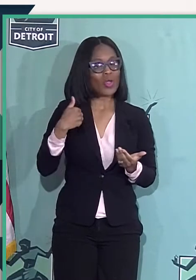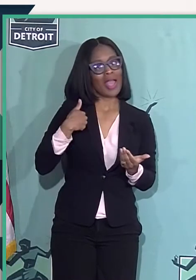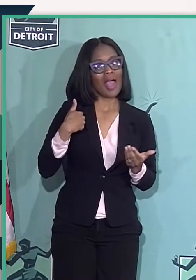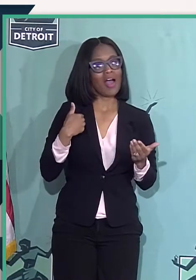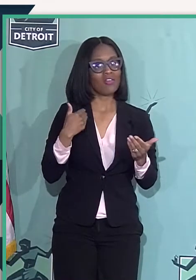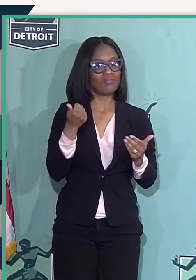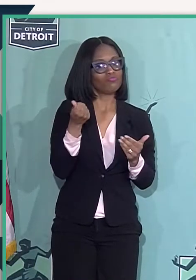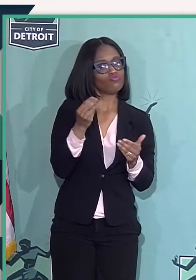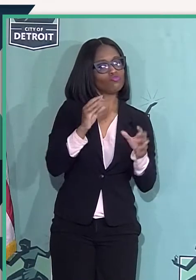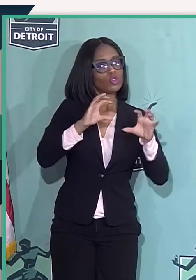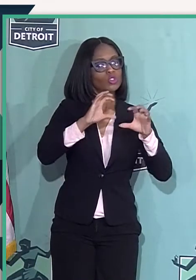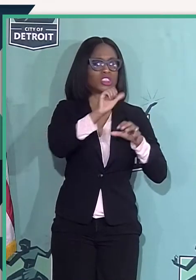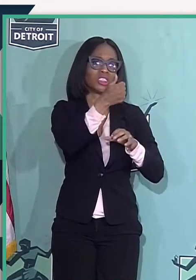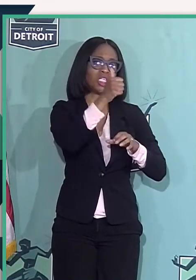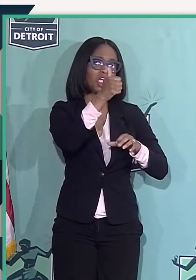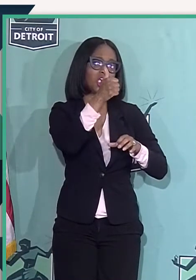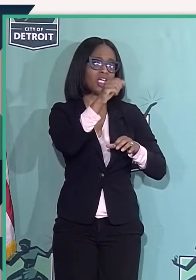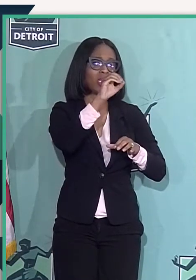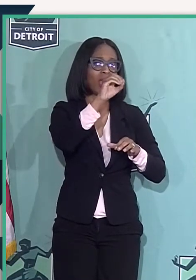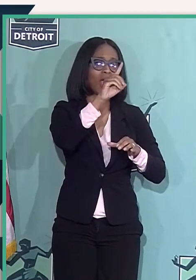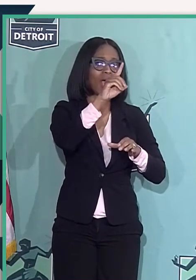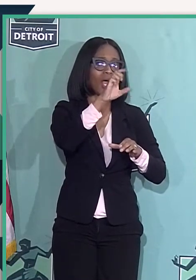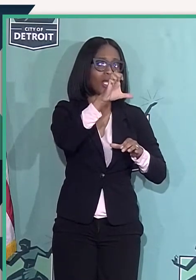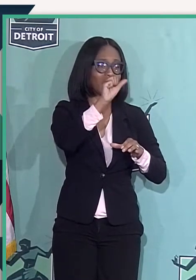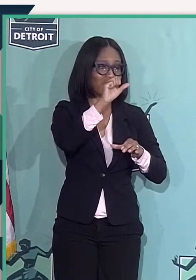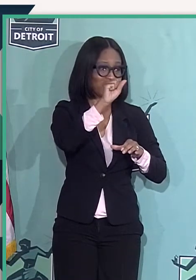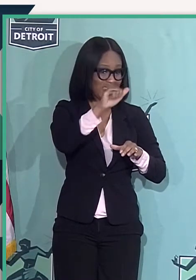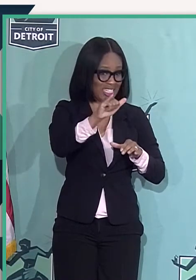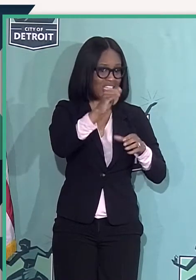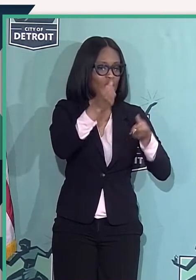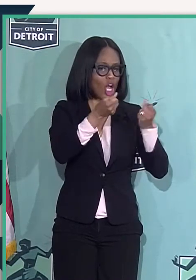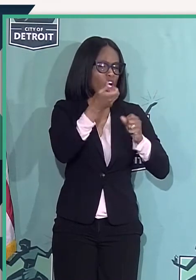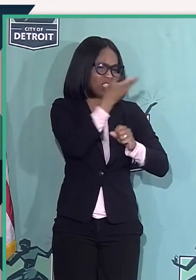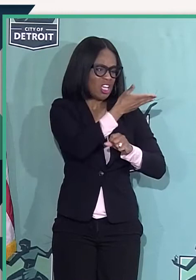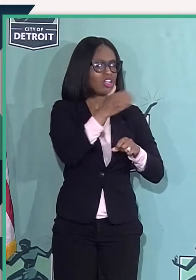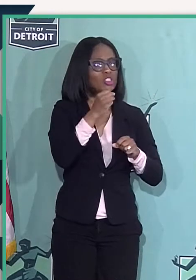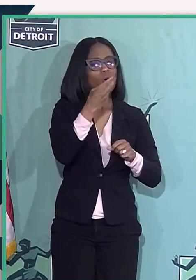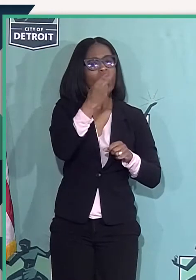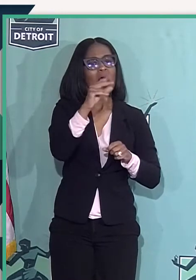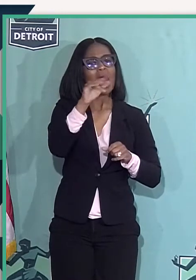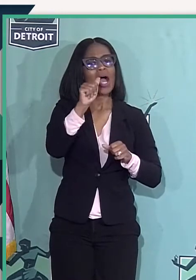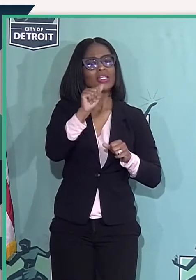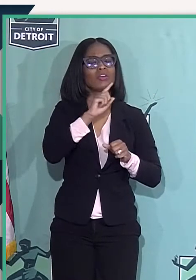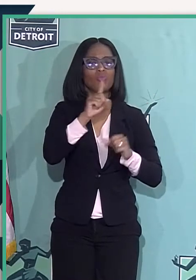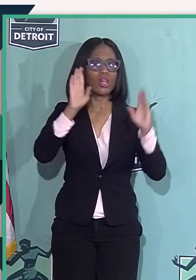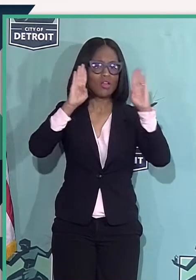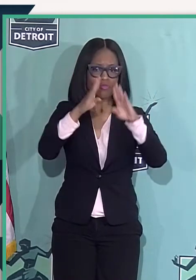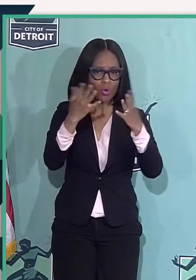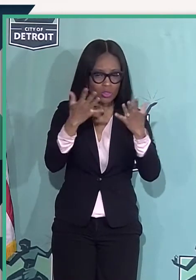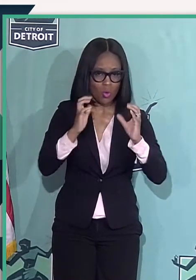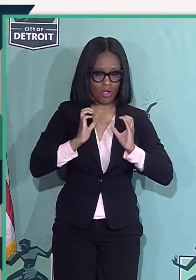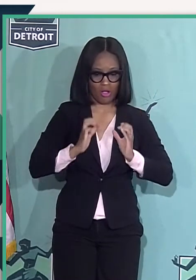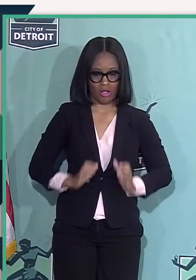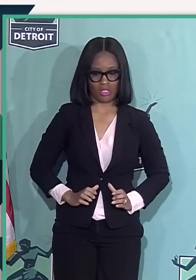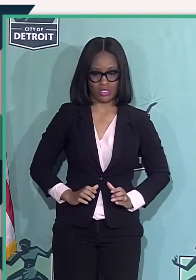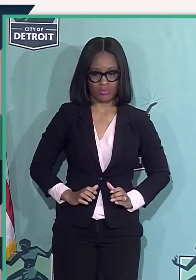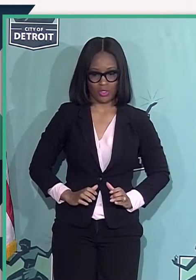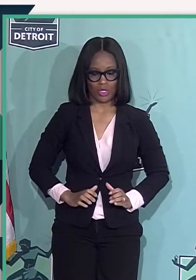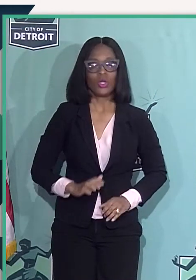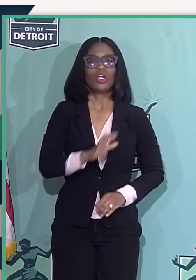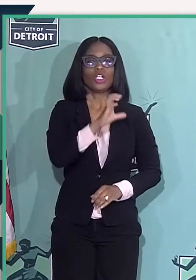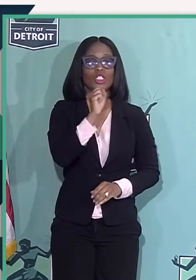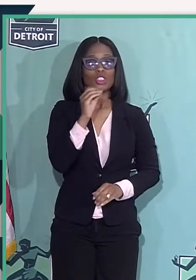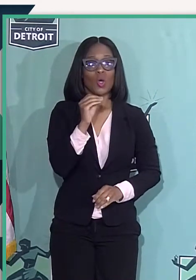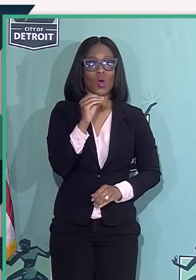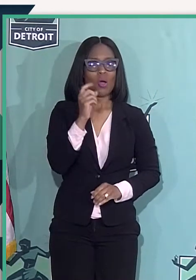of 10 Odyssey vehicles out there. You know, Honda's very customer focused, and when I think about